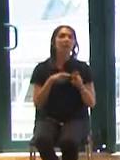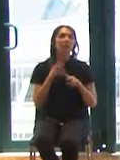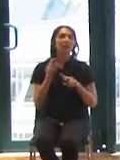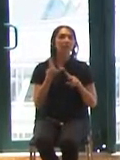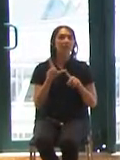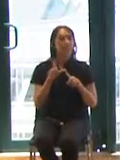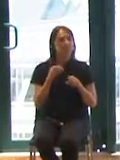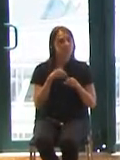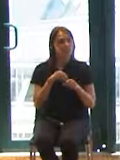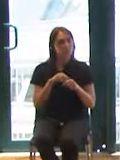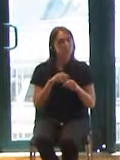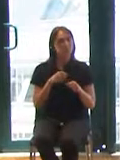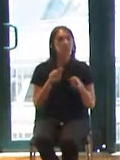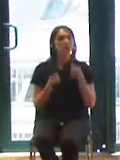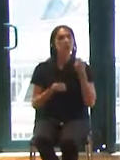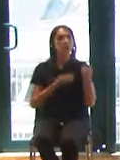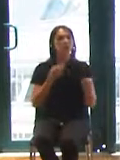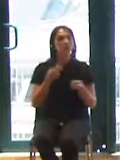think